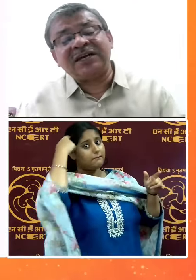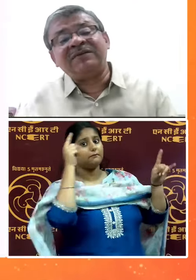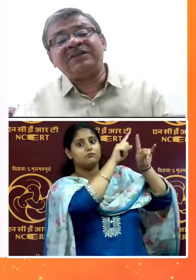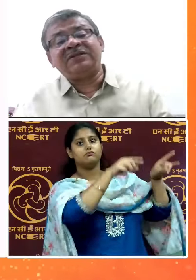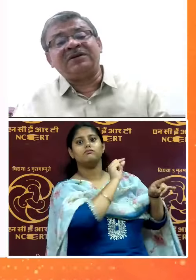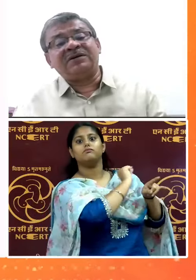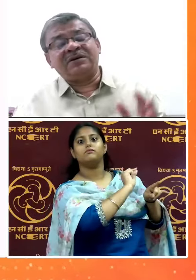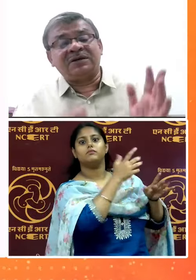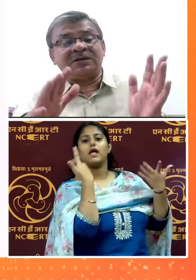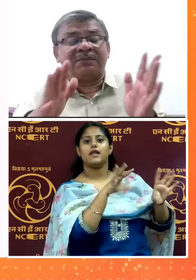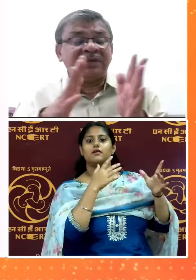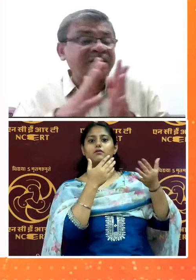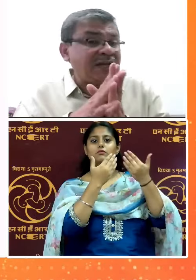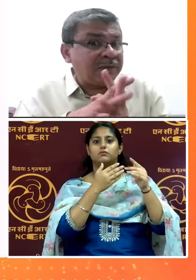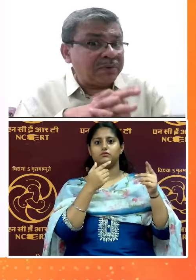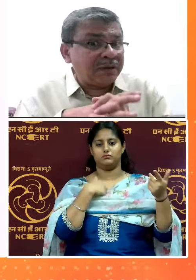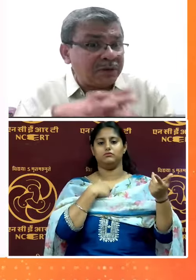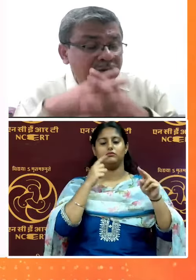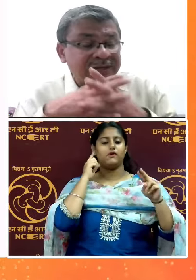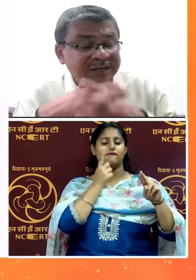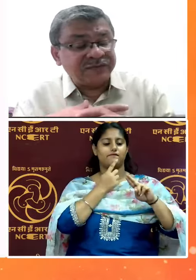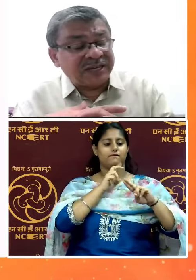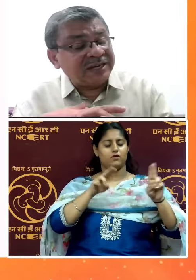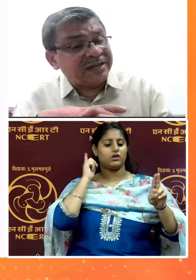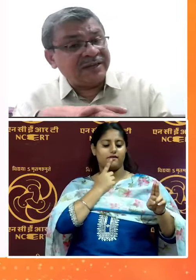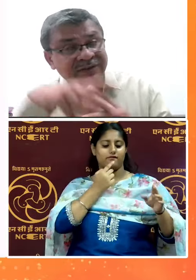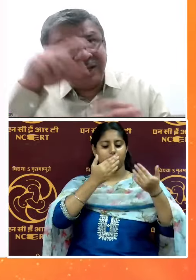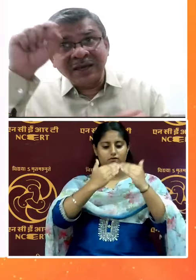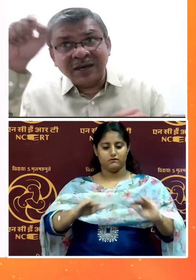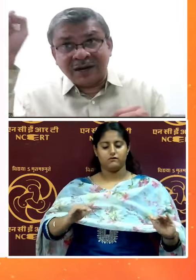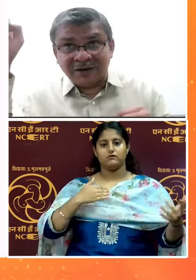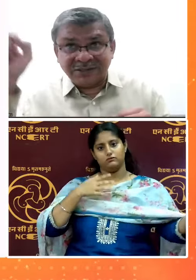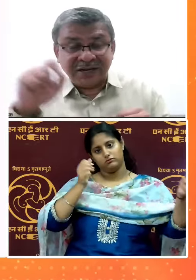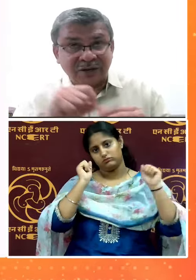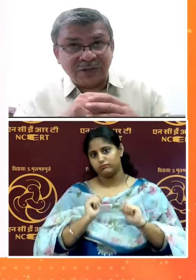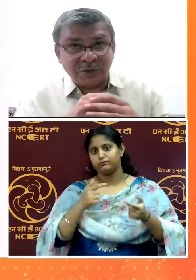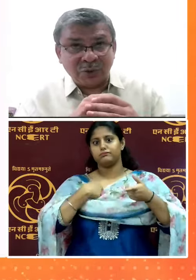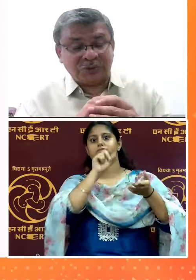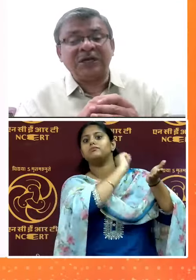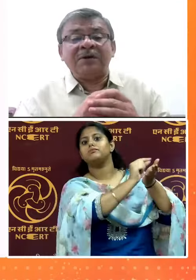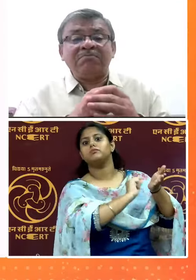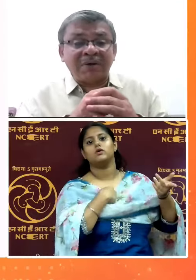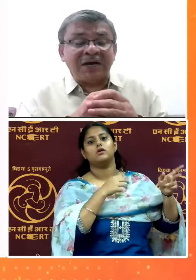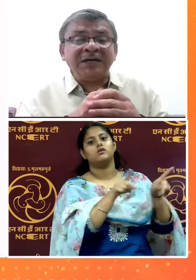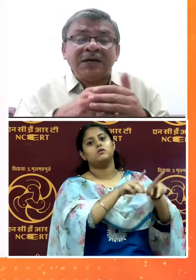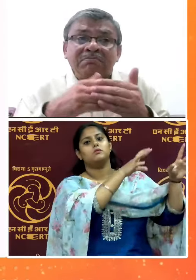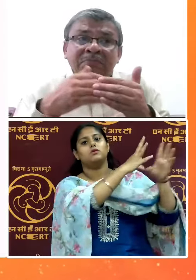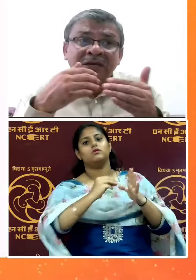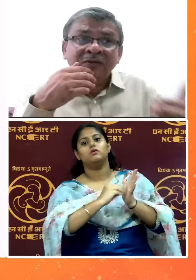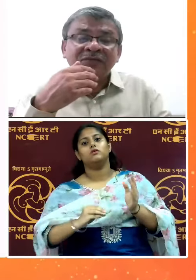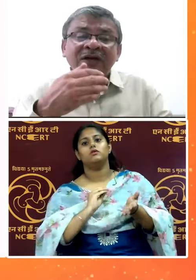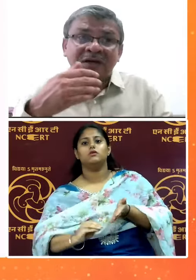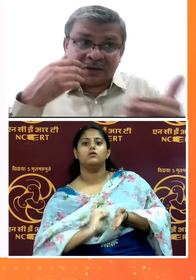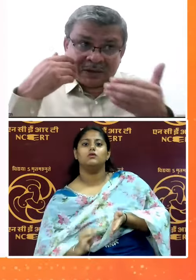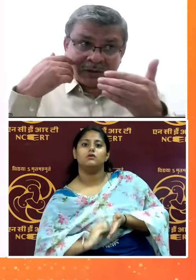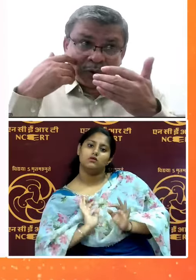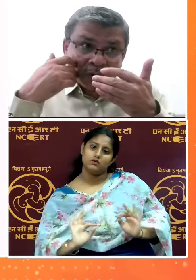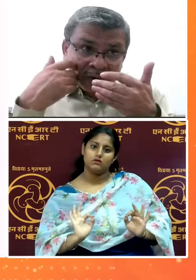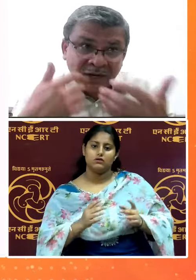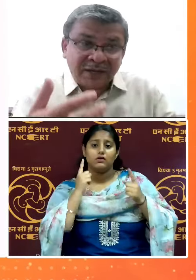the child with complete hearing impairment or the deaf child can easily take down the notes. But many of